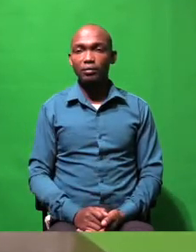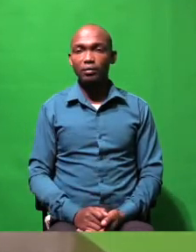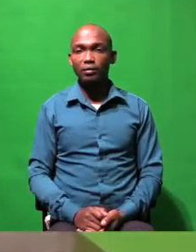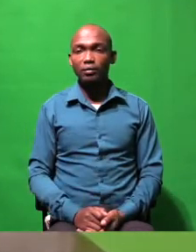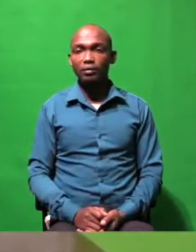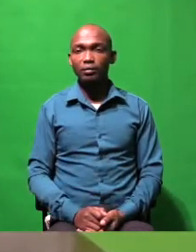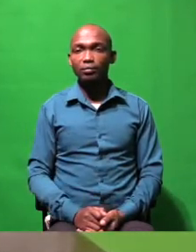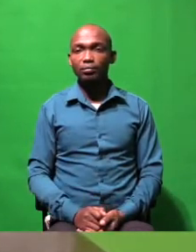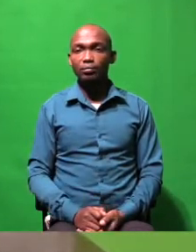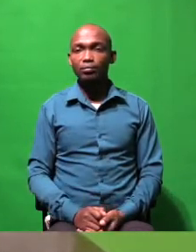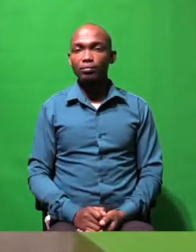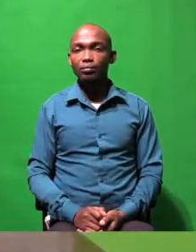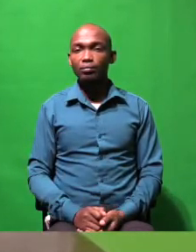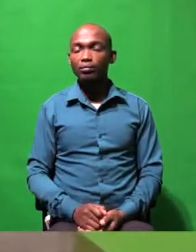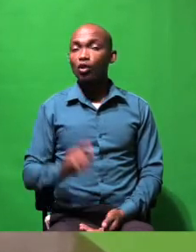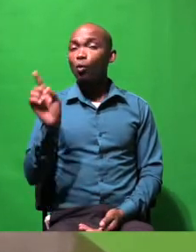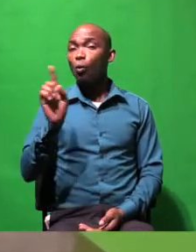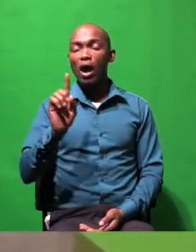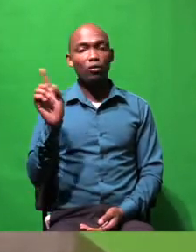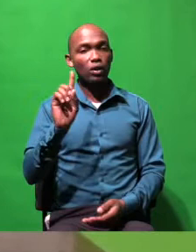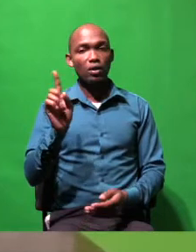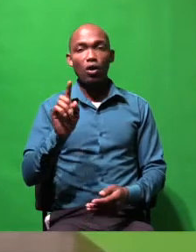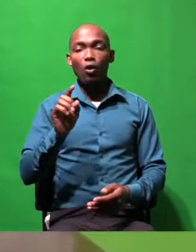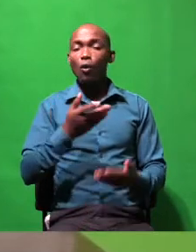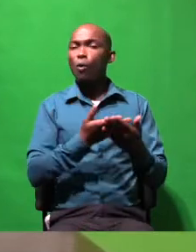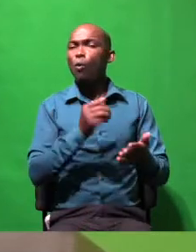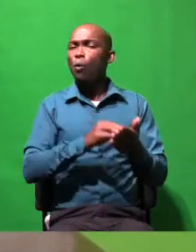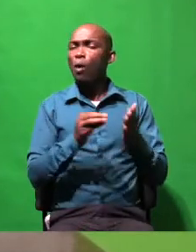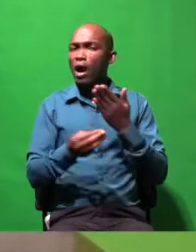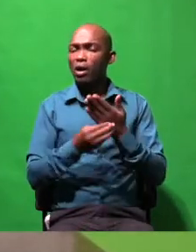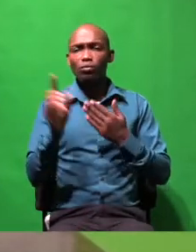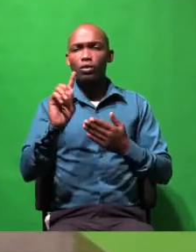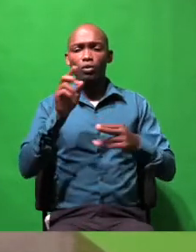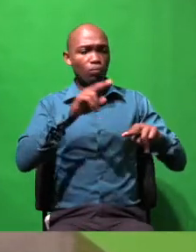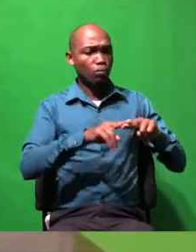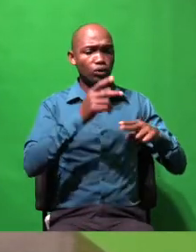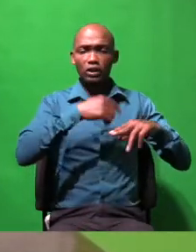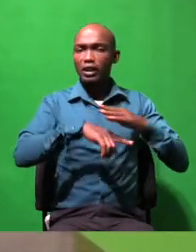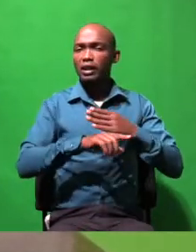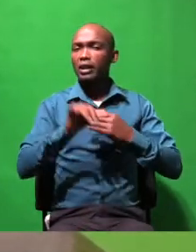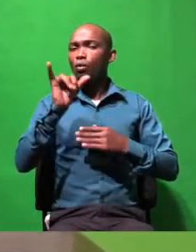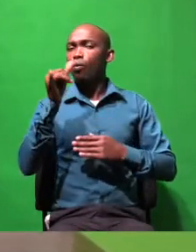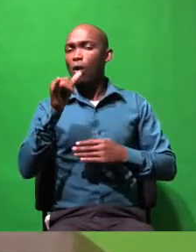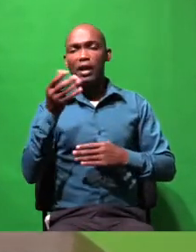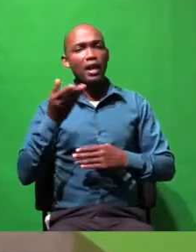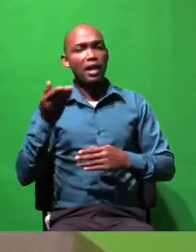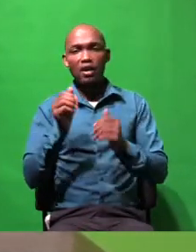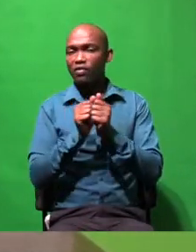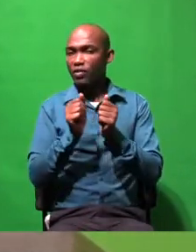Zuena, can you try? Why we don't put any genes on the Y chromosome? Can you try, please?